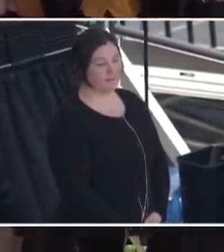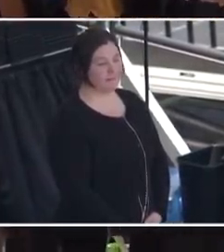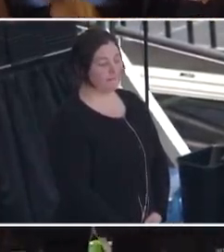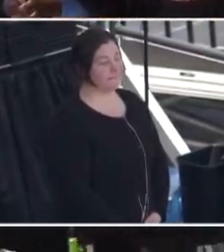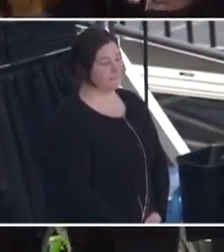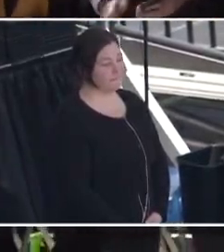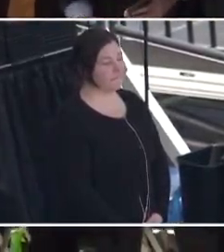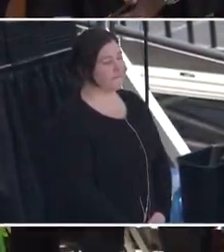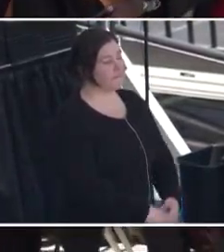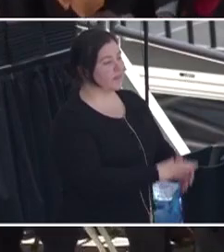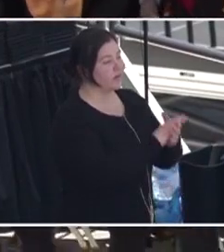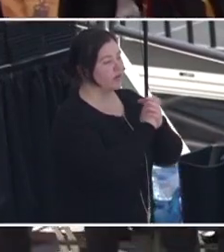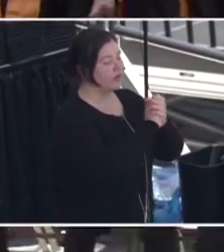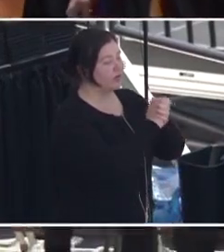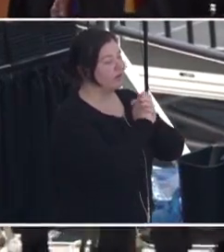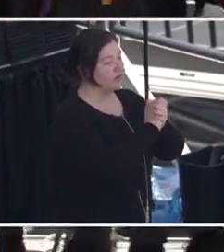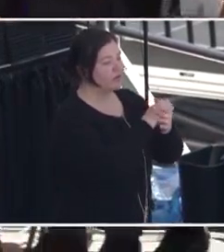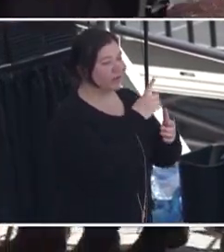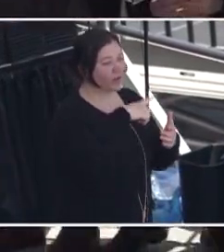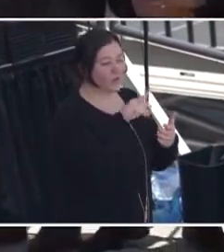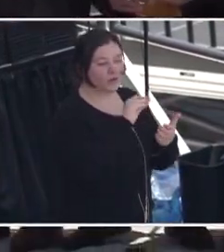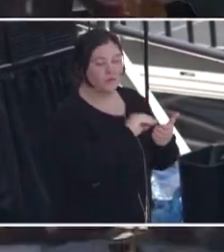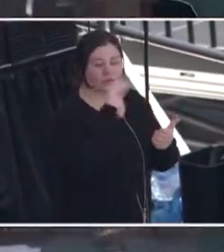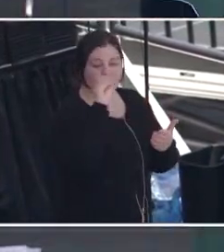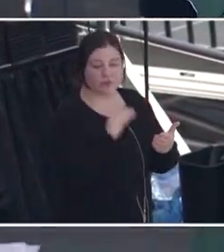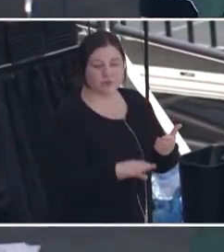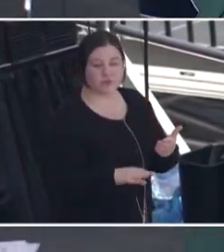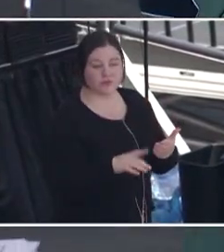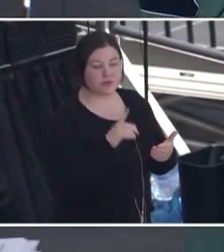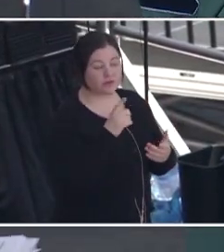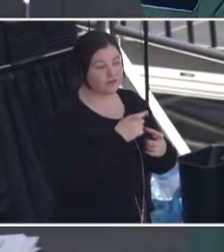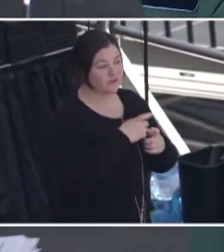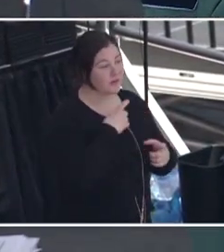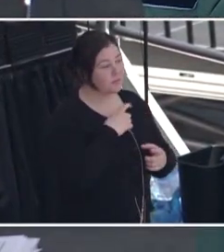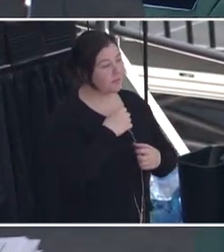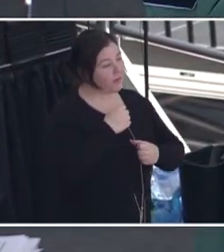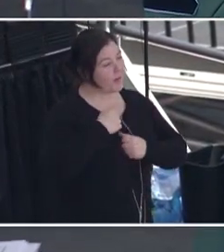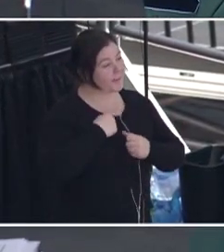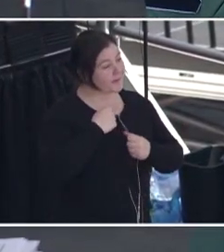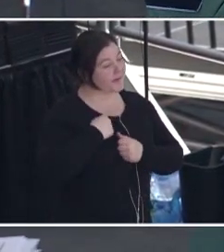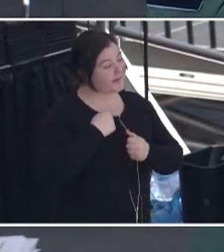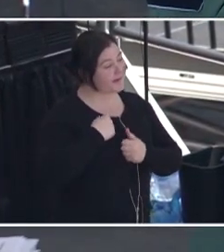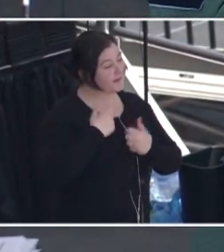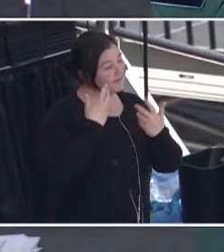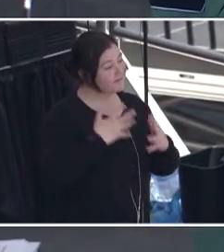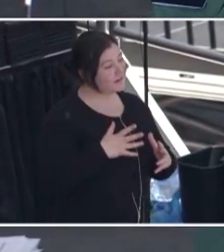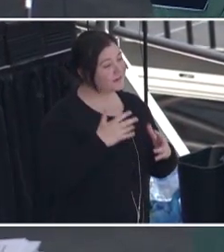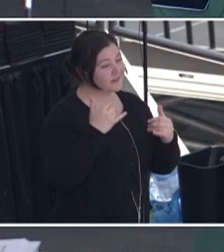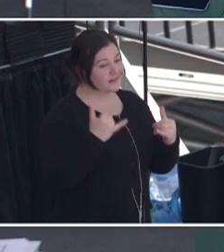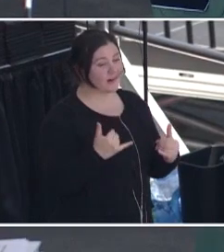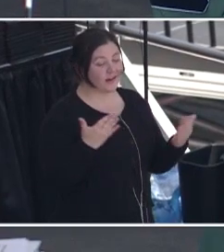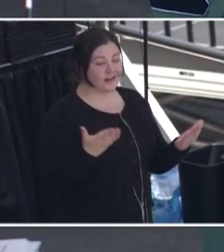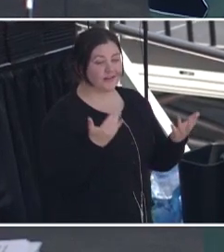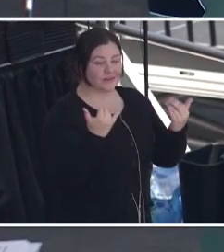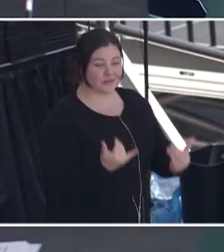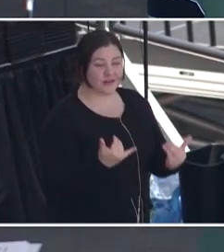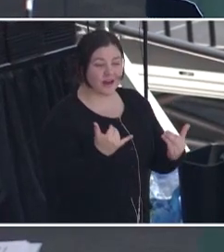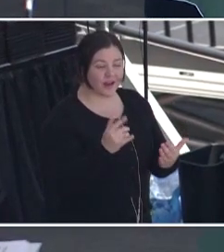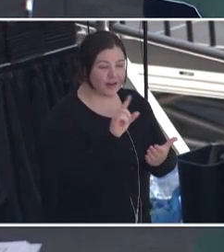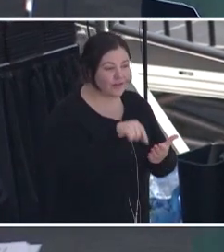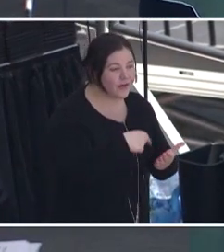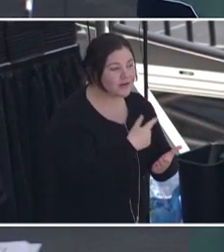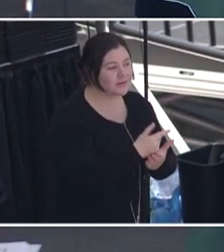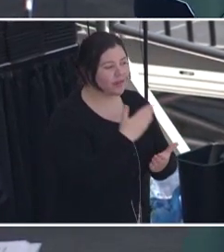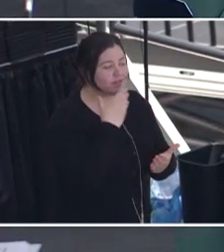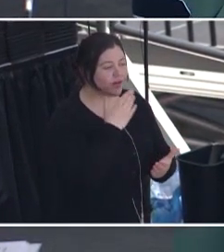Congratulations to the veterans of our armed forces who are graduating today. Thank you for your